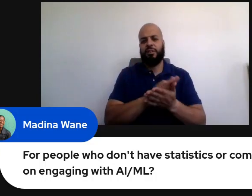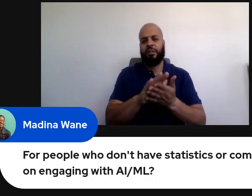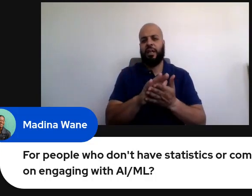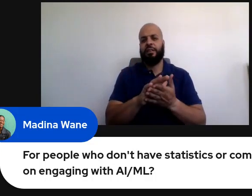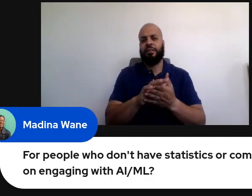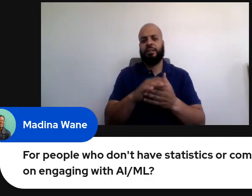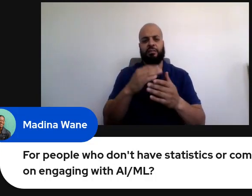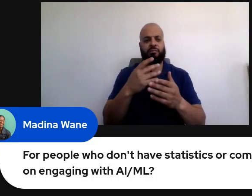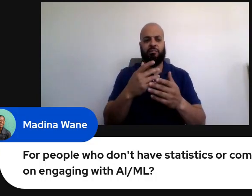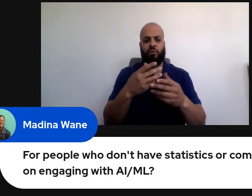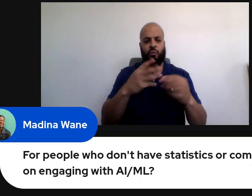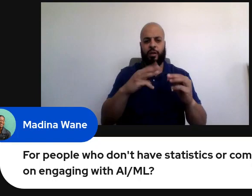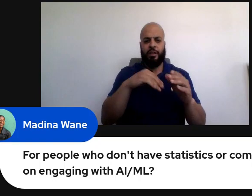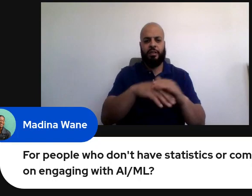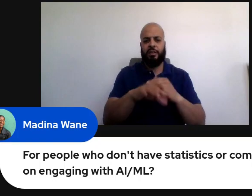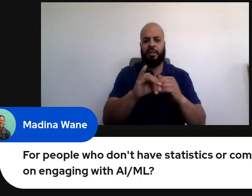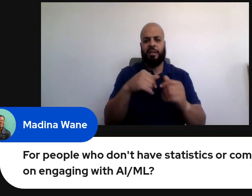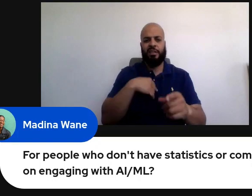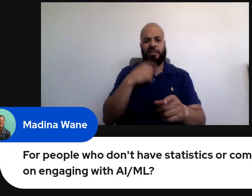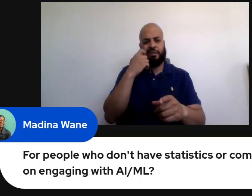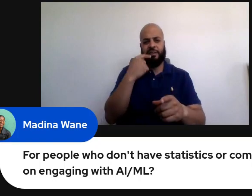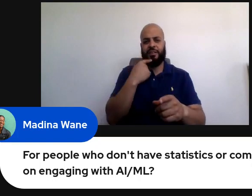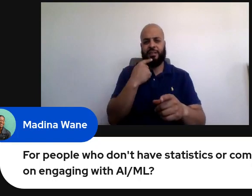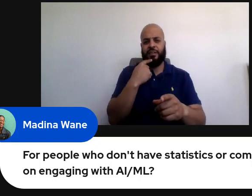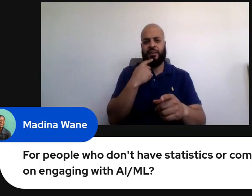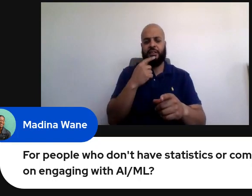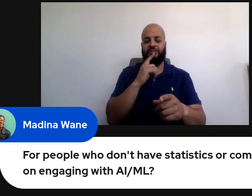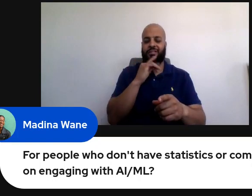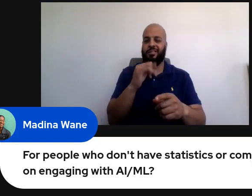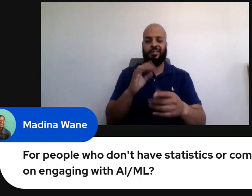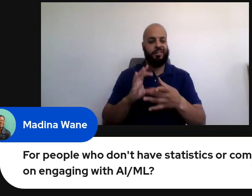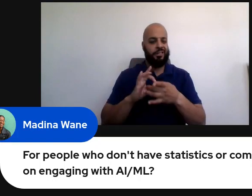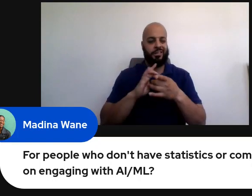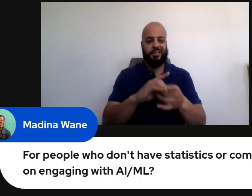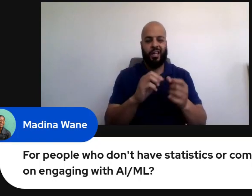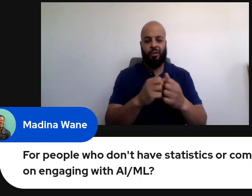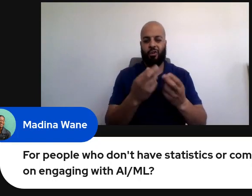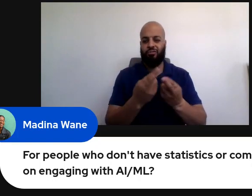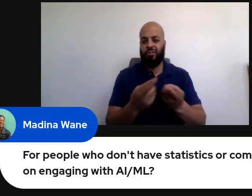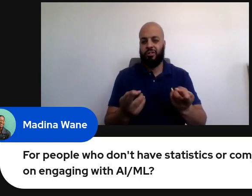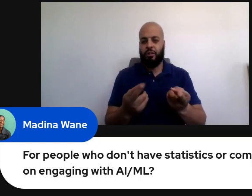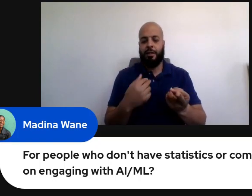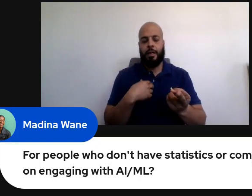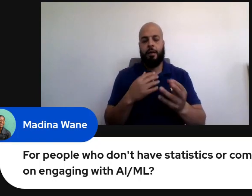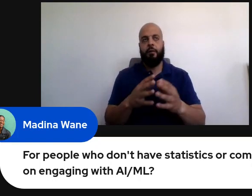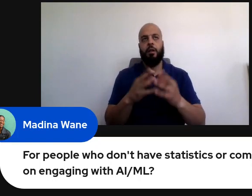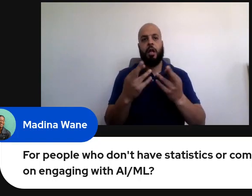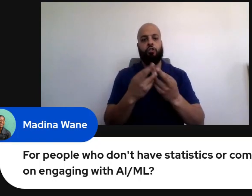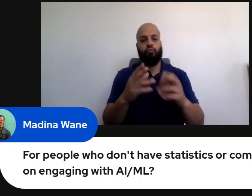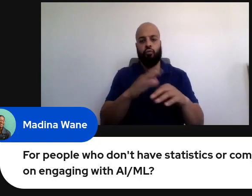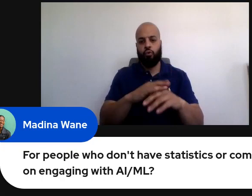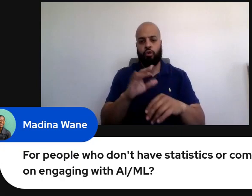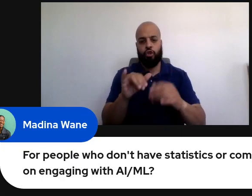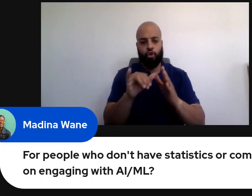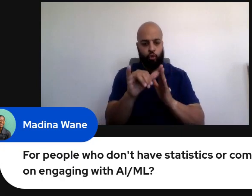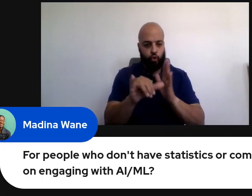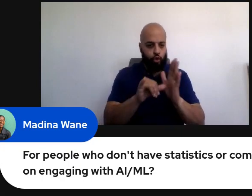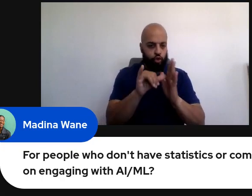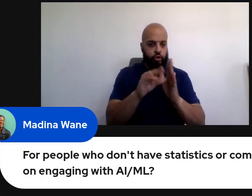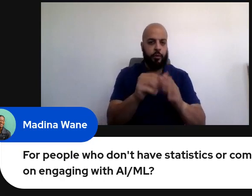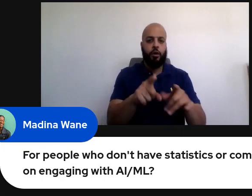well. I think just engaging with resources, there are lots of resources on YouTube, and